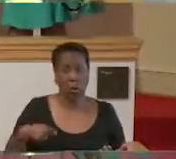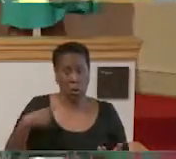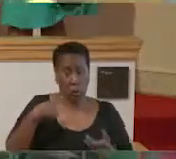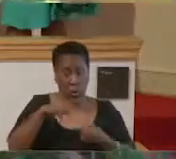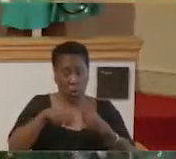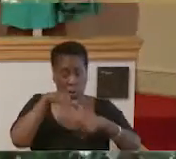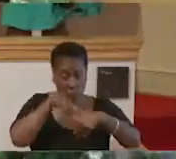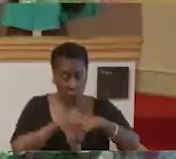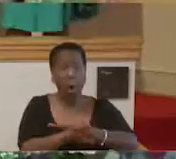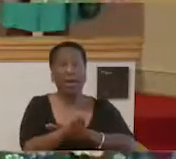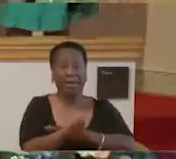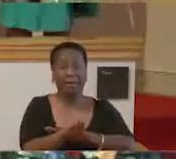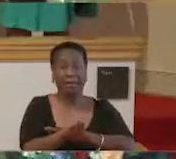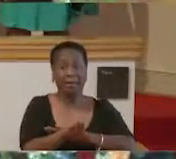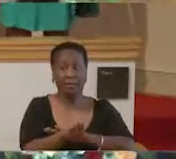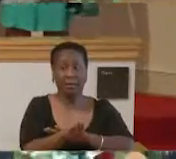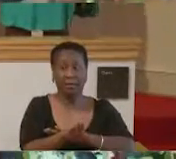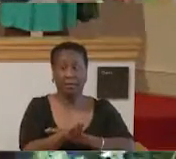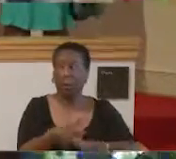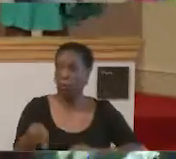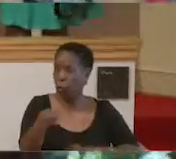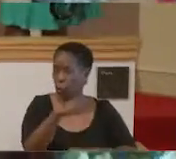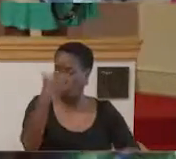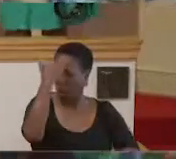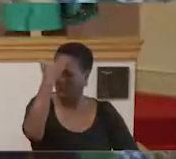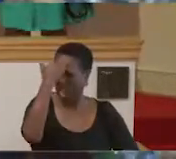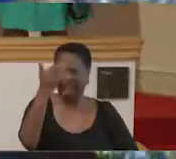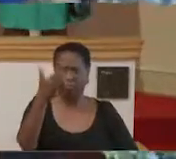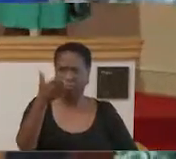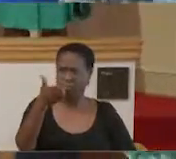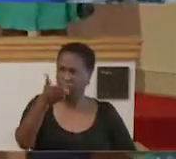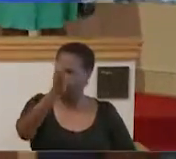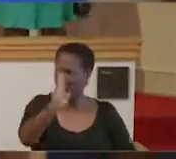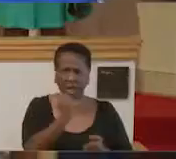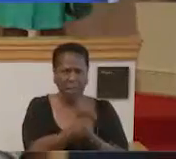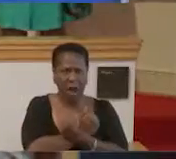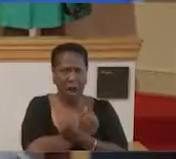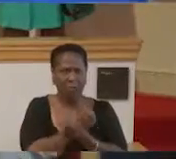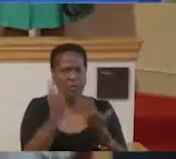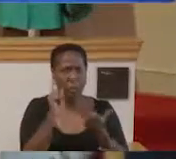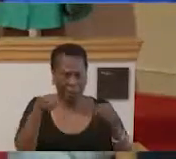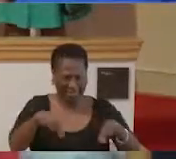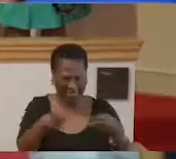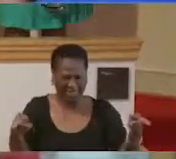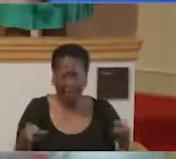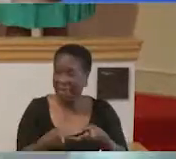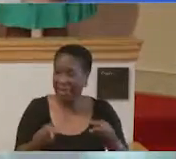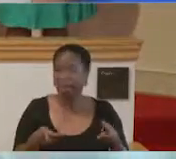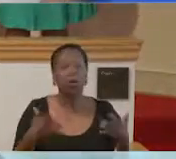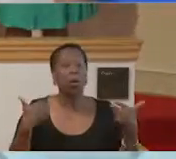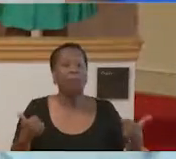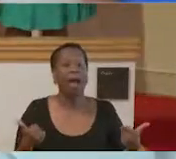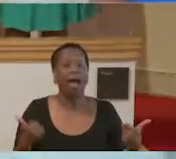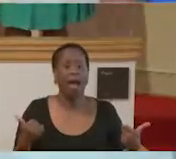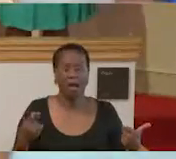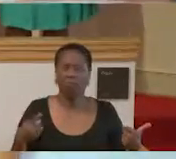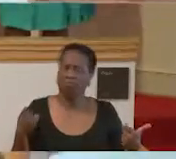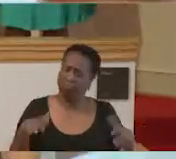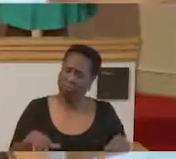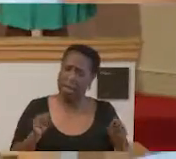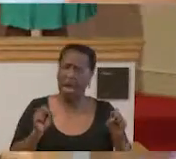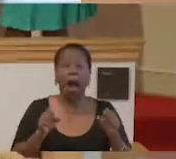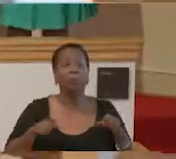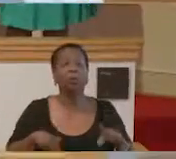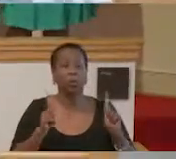walked in through the door, that you were aware that the love of God was in this place. So at this time, we want to take an opportunity